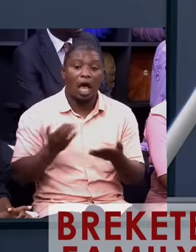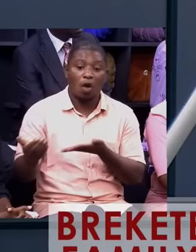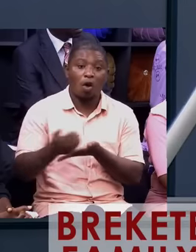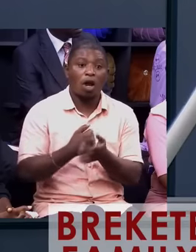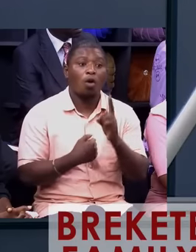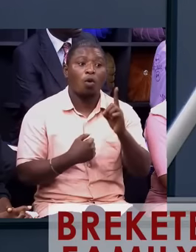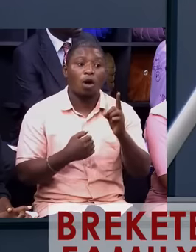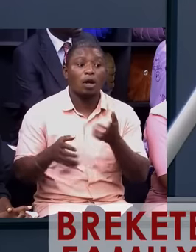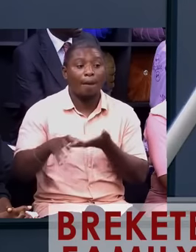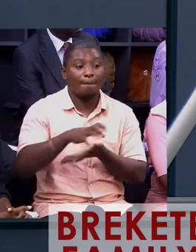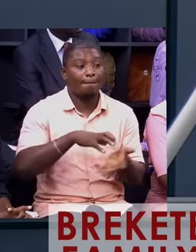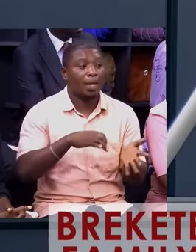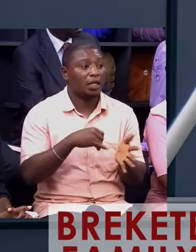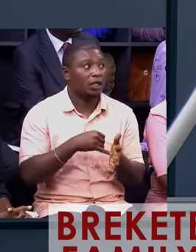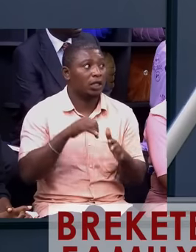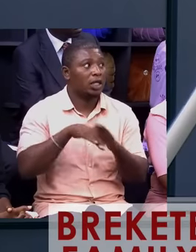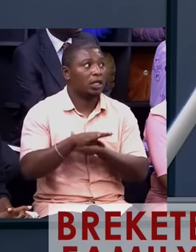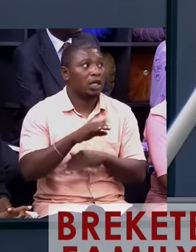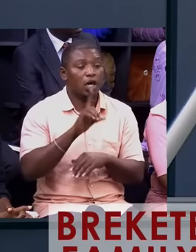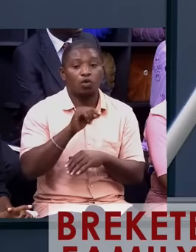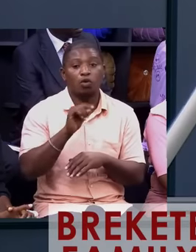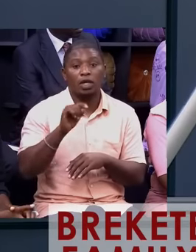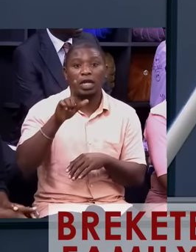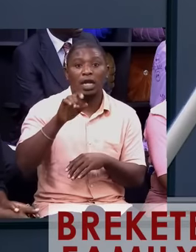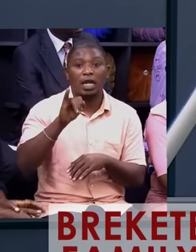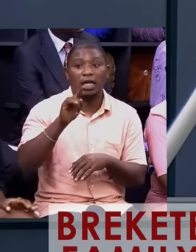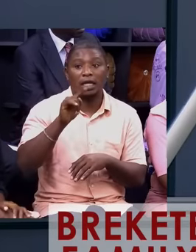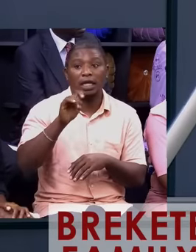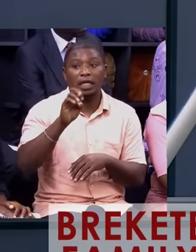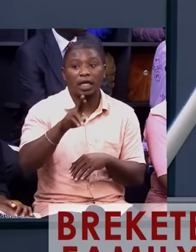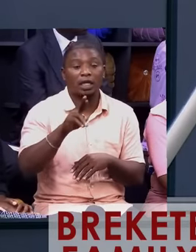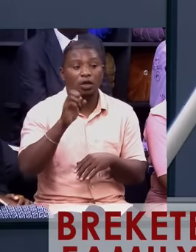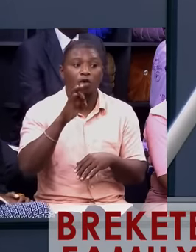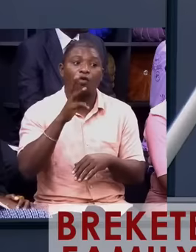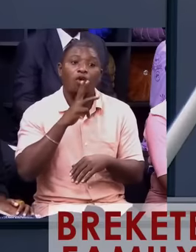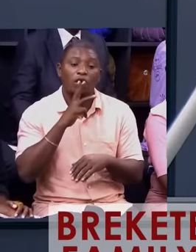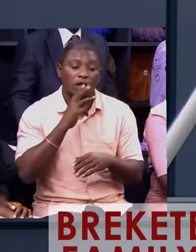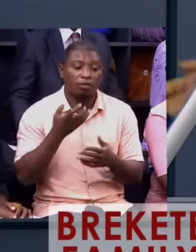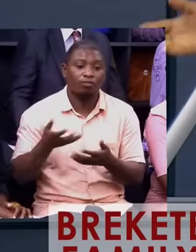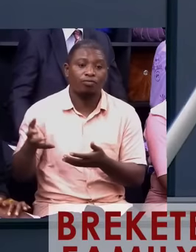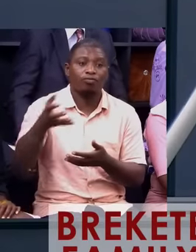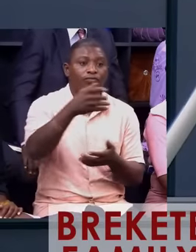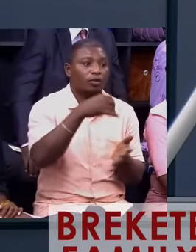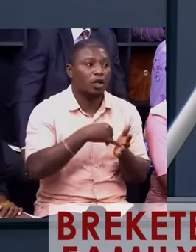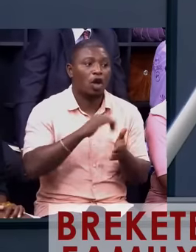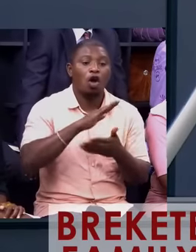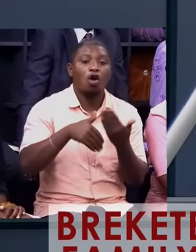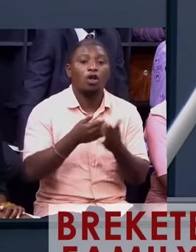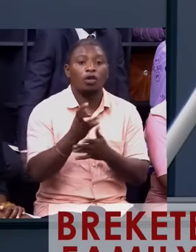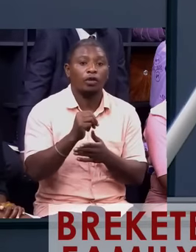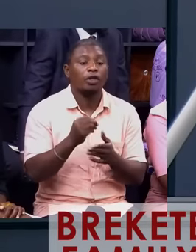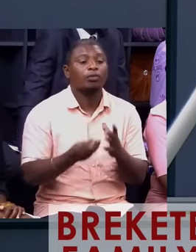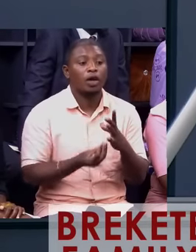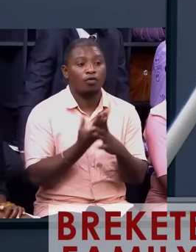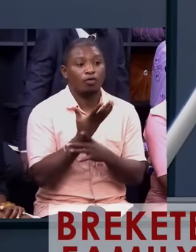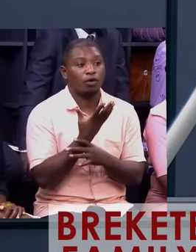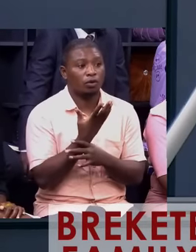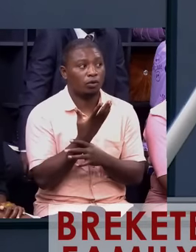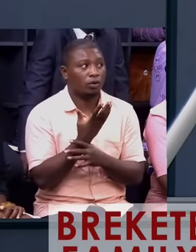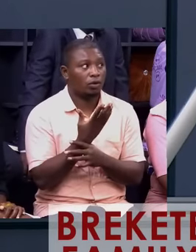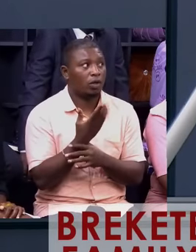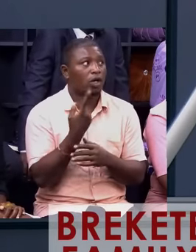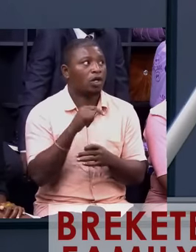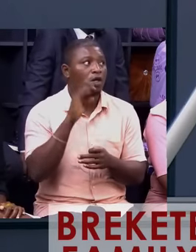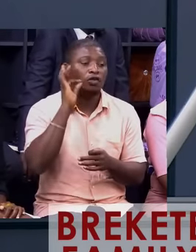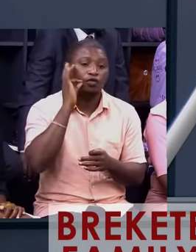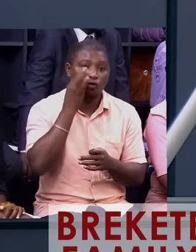one mix them inside 20 L of water 200 L spray all of them don't germinate the